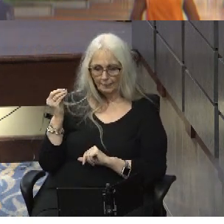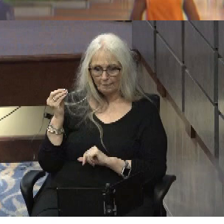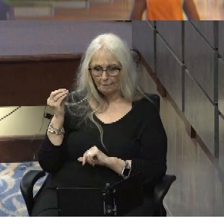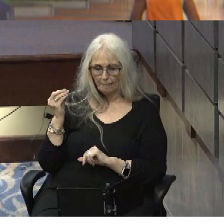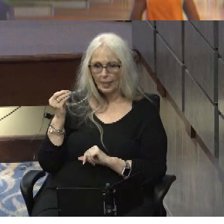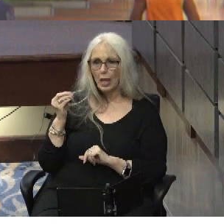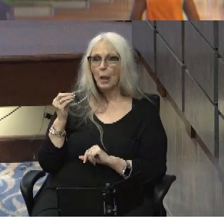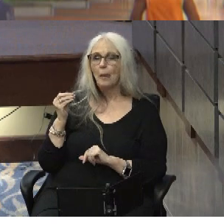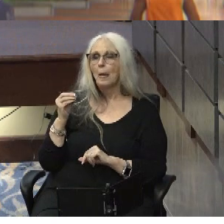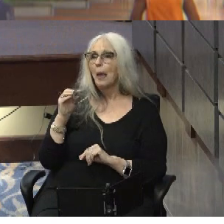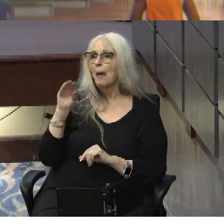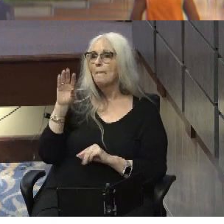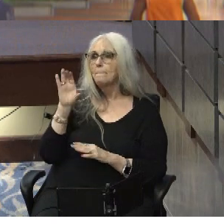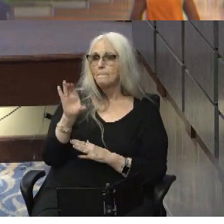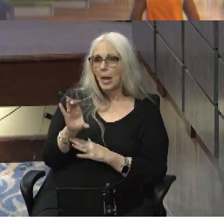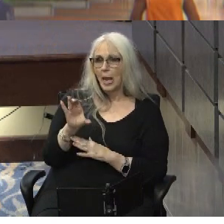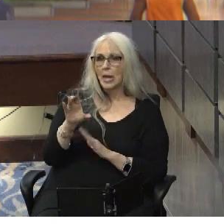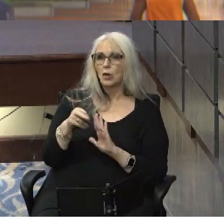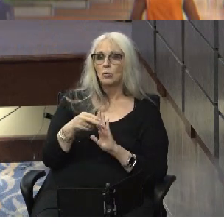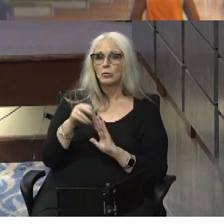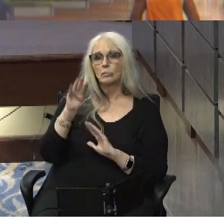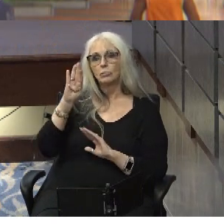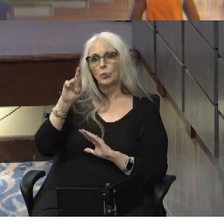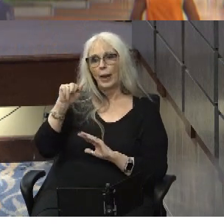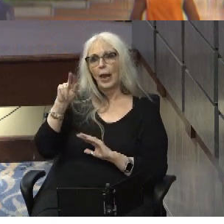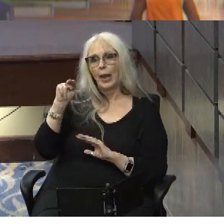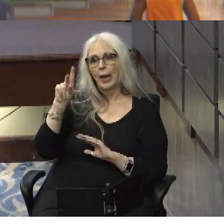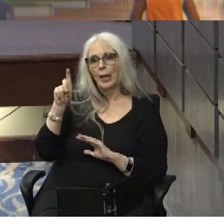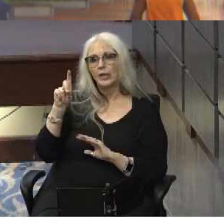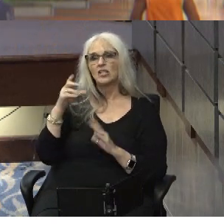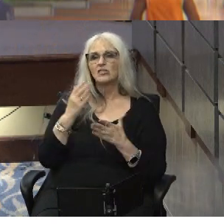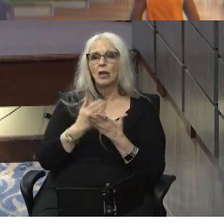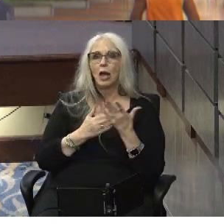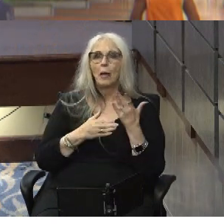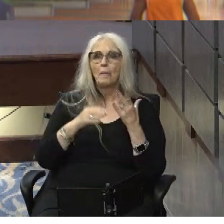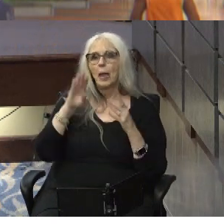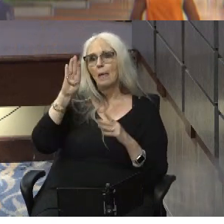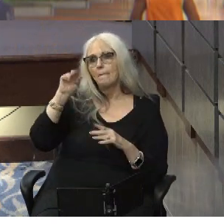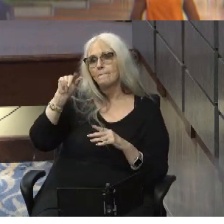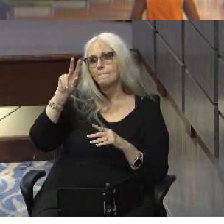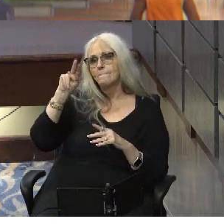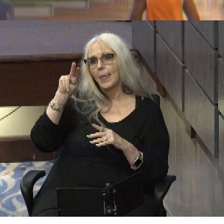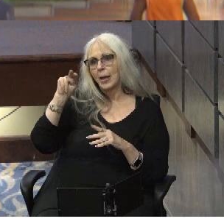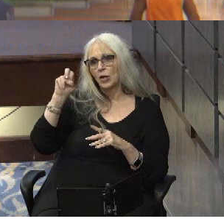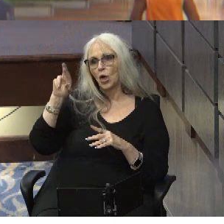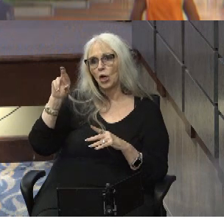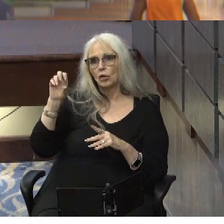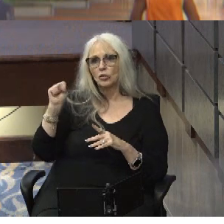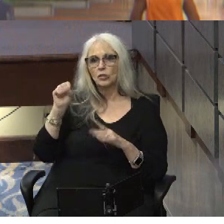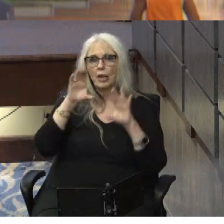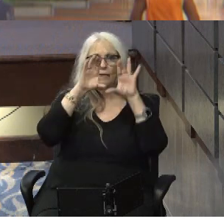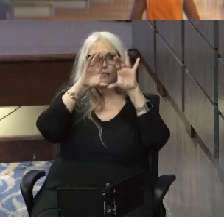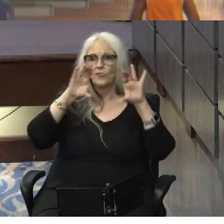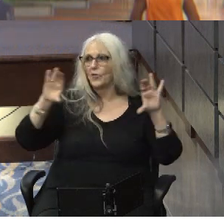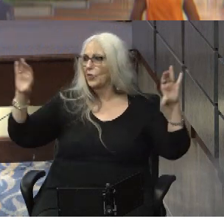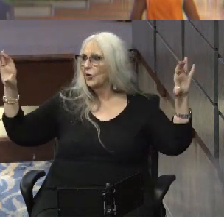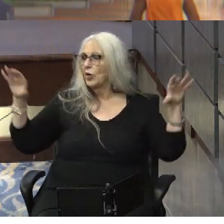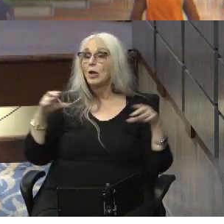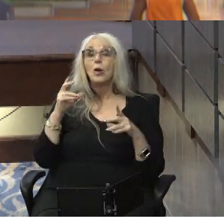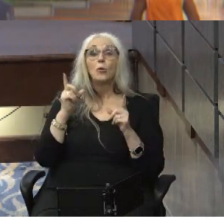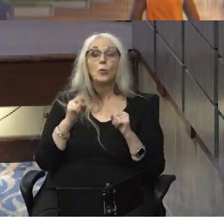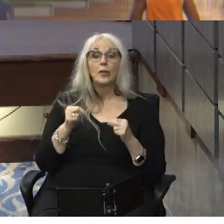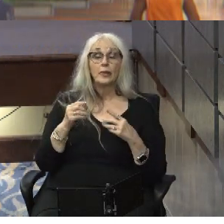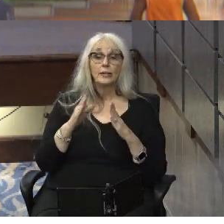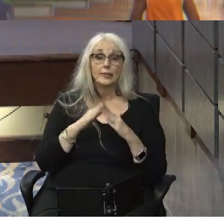Baylor branding, interspersed with some vertical banners. We could, and once the city's happy with this and we can